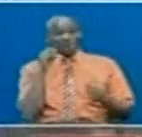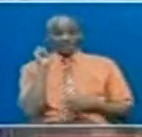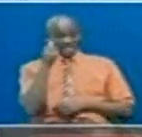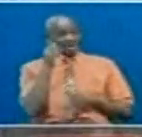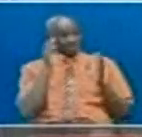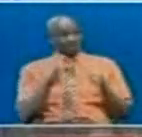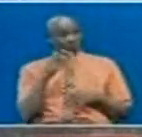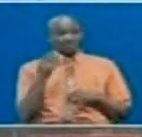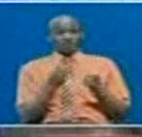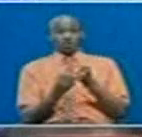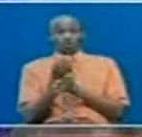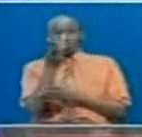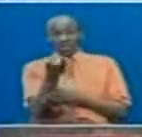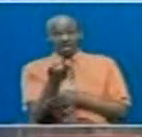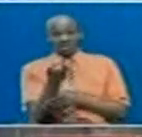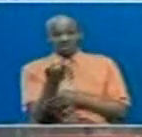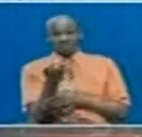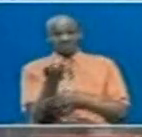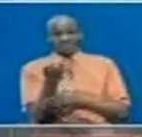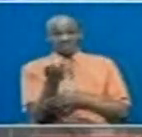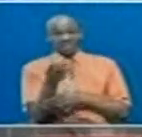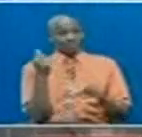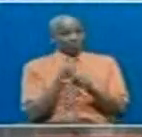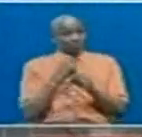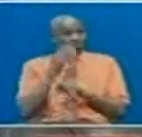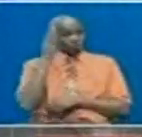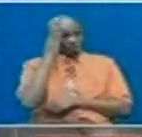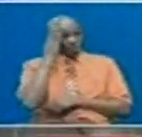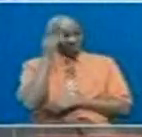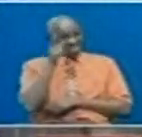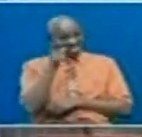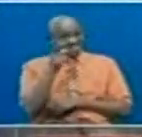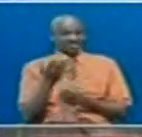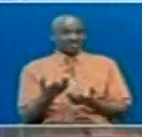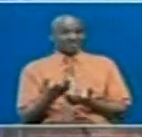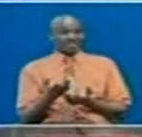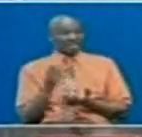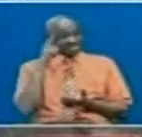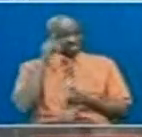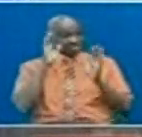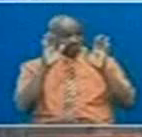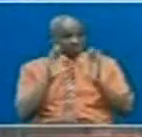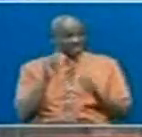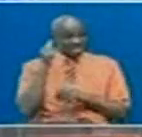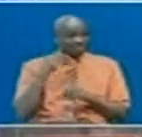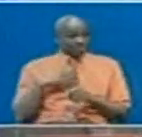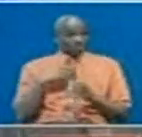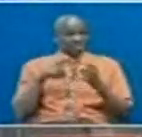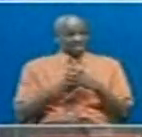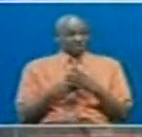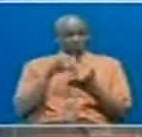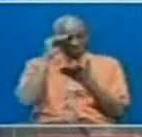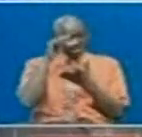Kenyan, who is not brought up with that narrative to appreciate that aspect. And I think it is important that Kenyans begin to